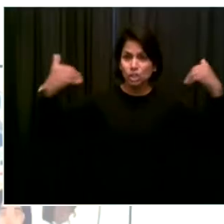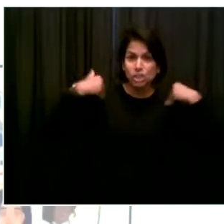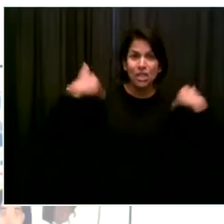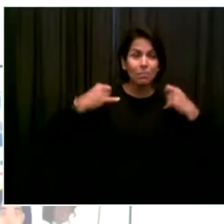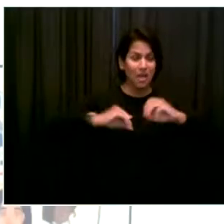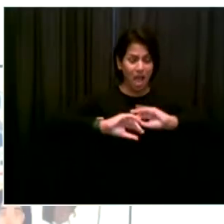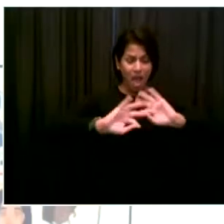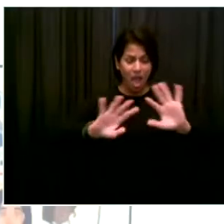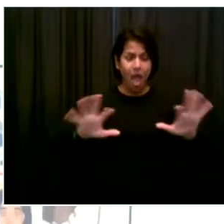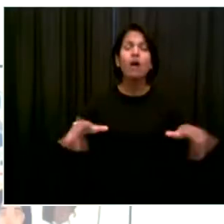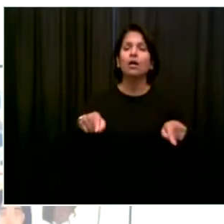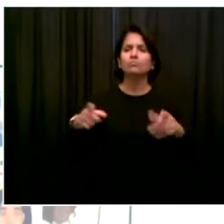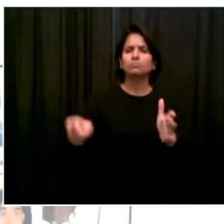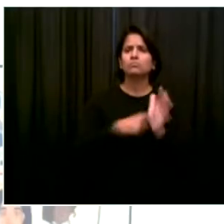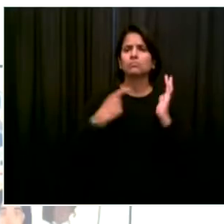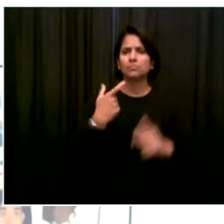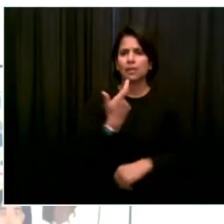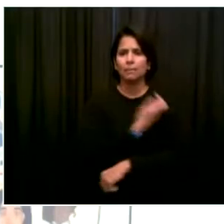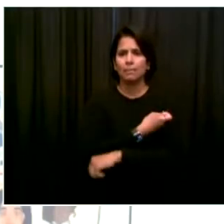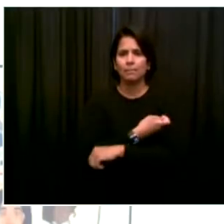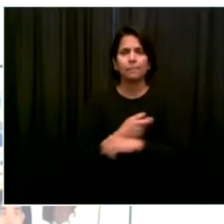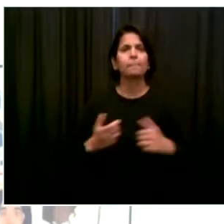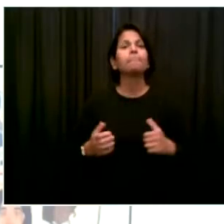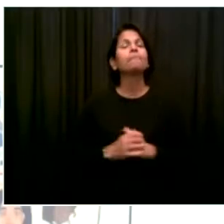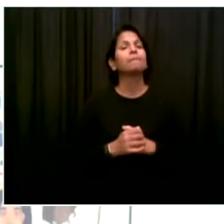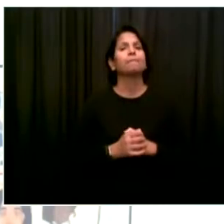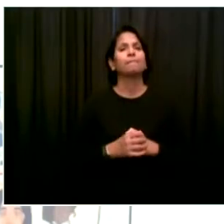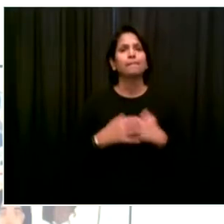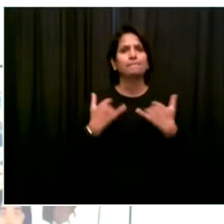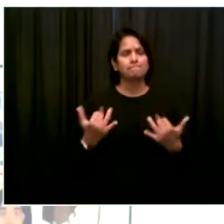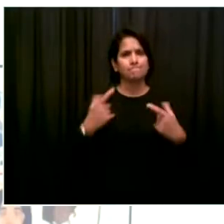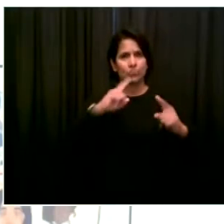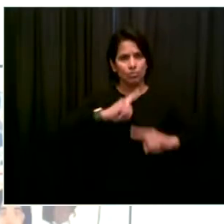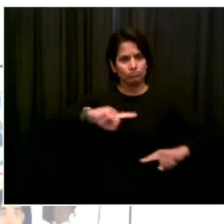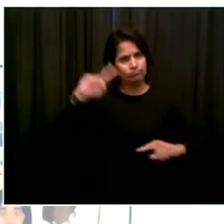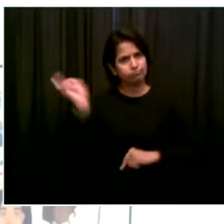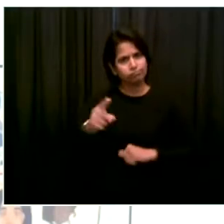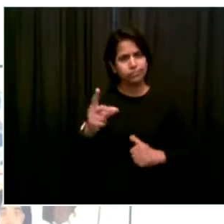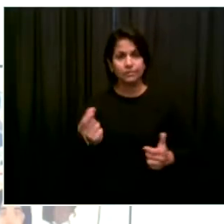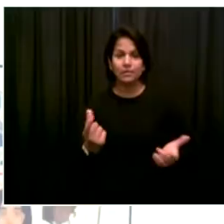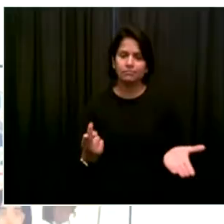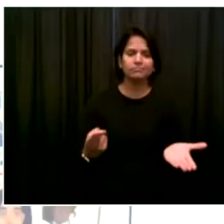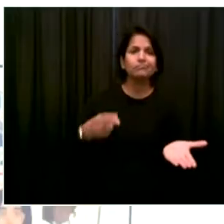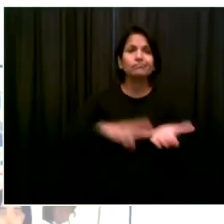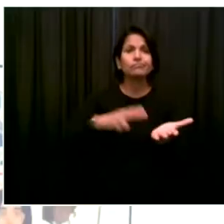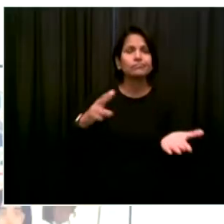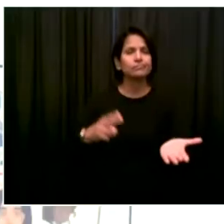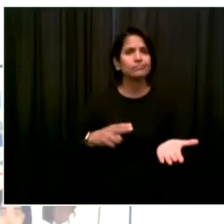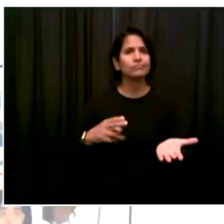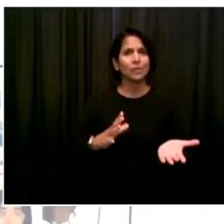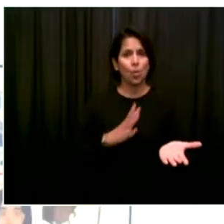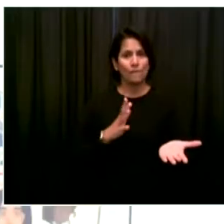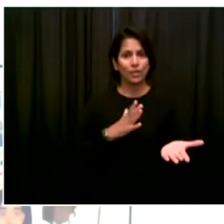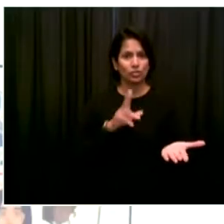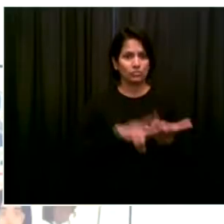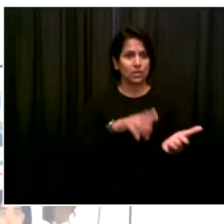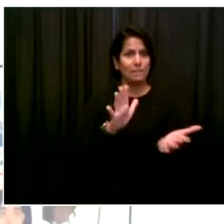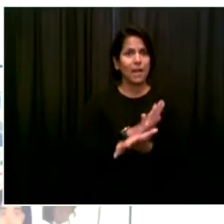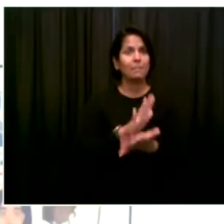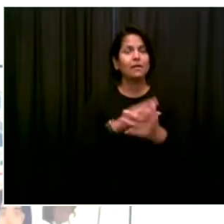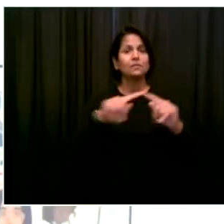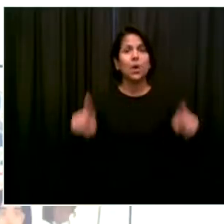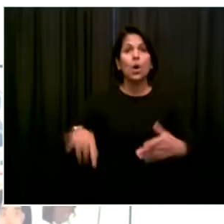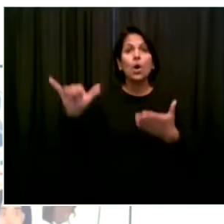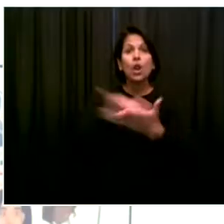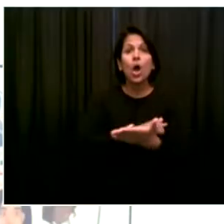order mandating vaccination for city workers. Allow me to pay homage for a moment for all my fellow public servants have done